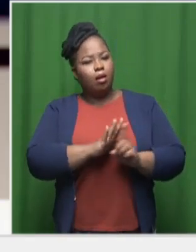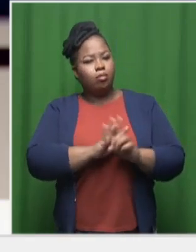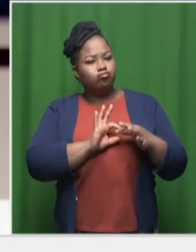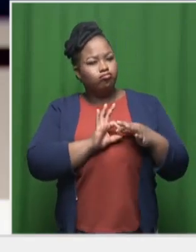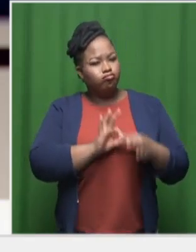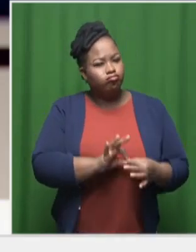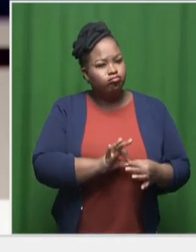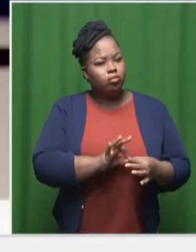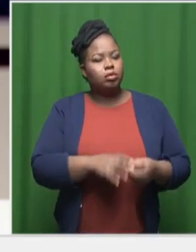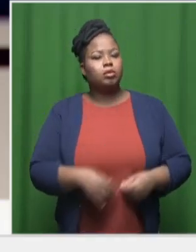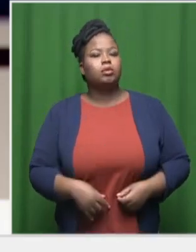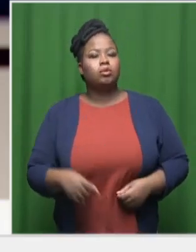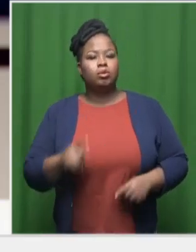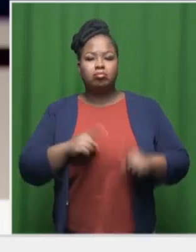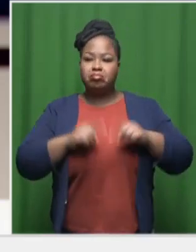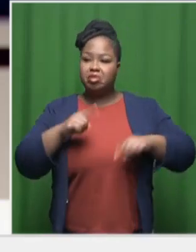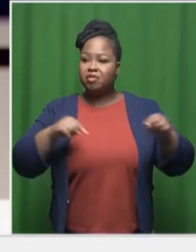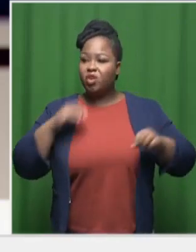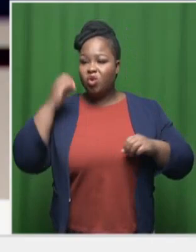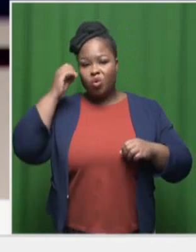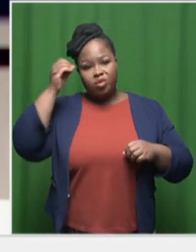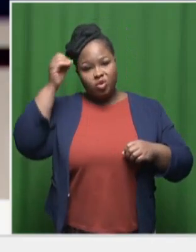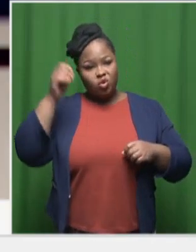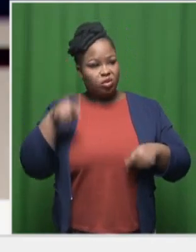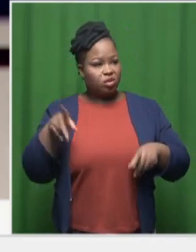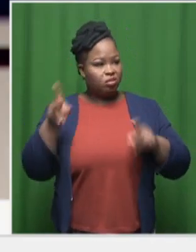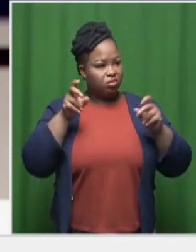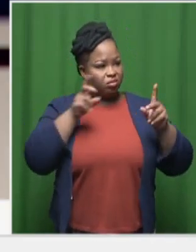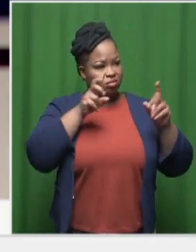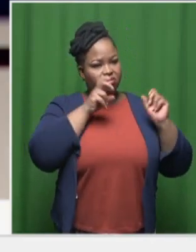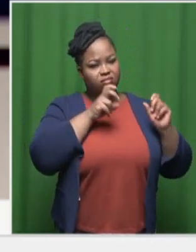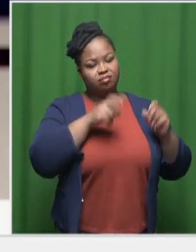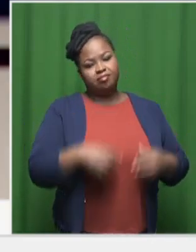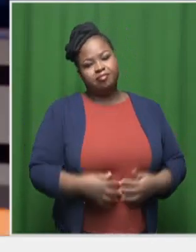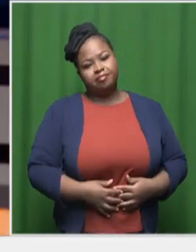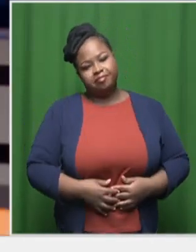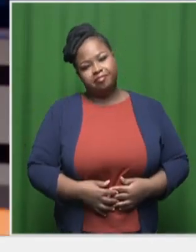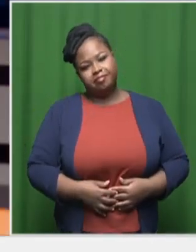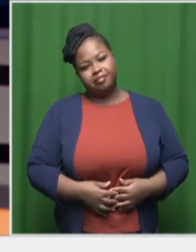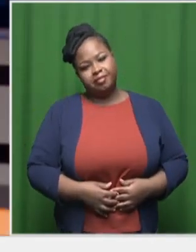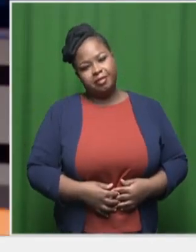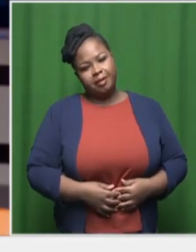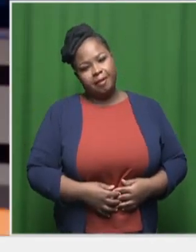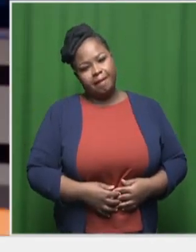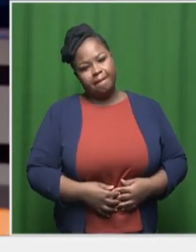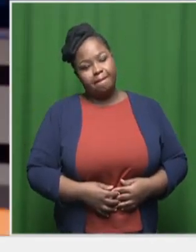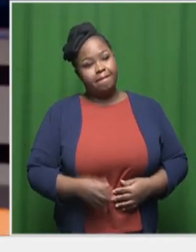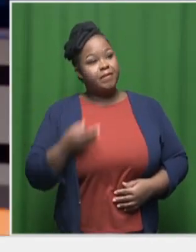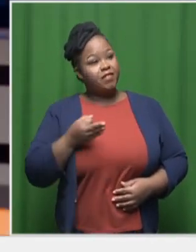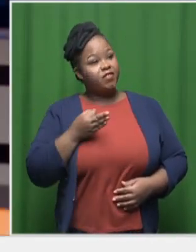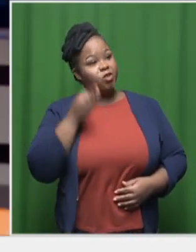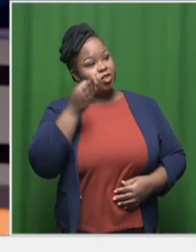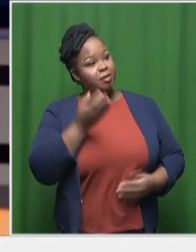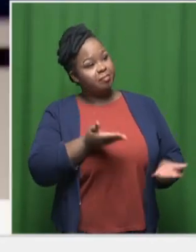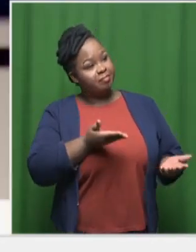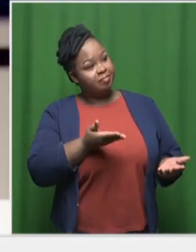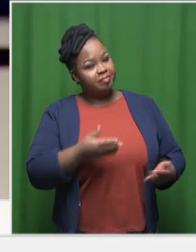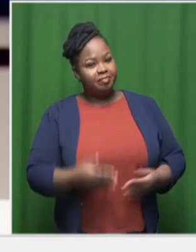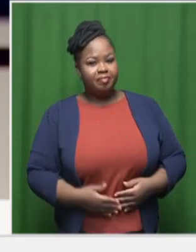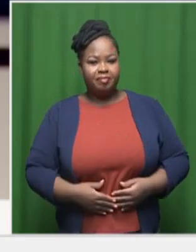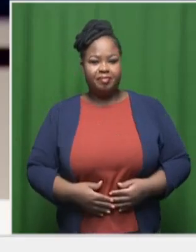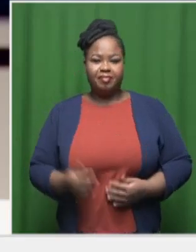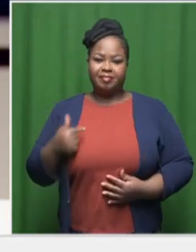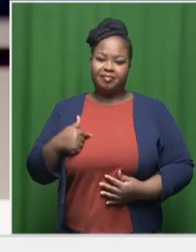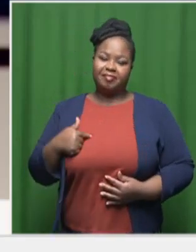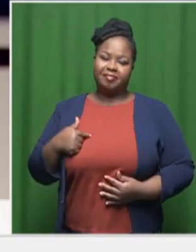leader that's going to embrace different opinions from various stakeholders. And the future? Well, I want to go to